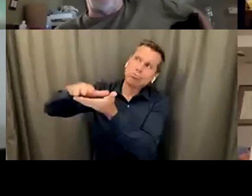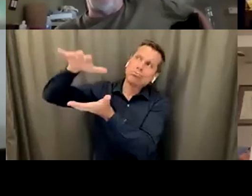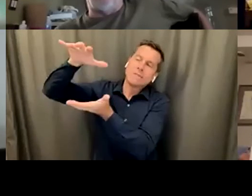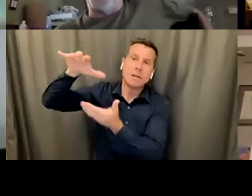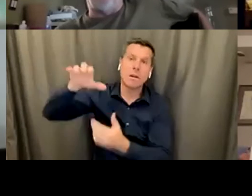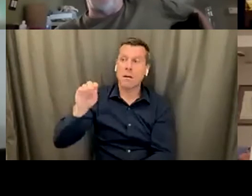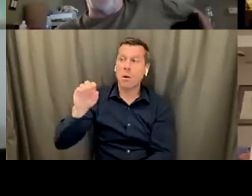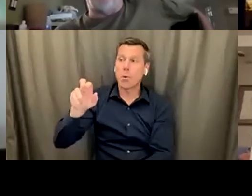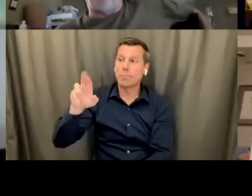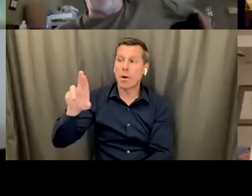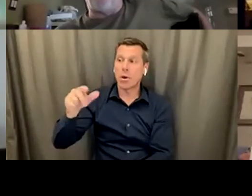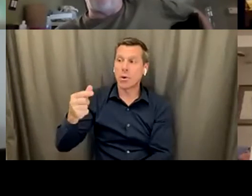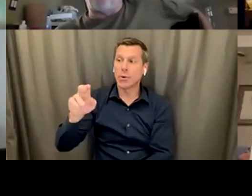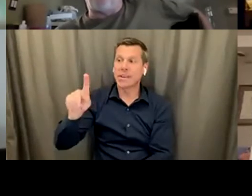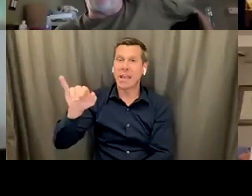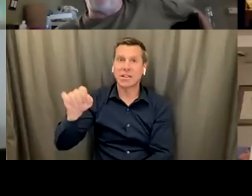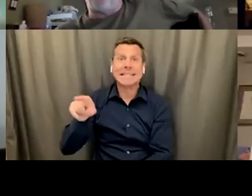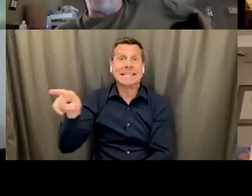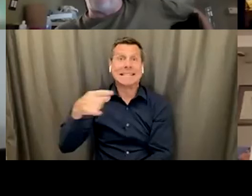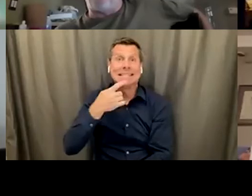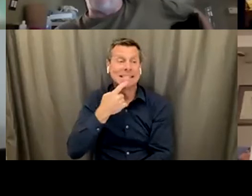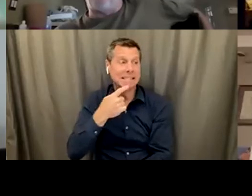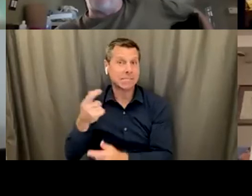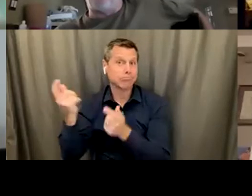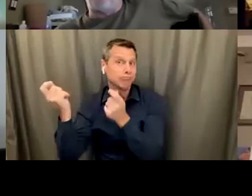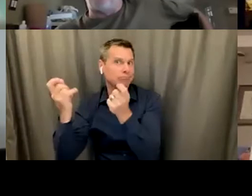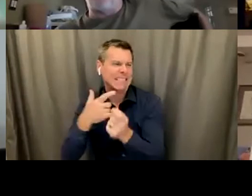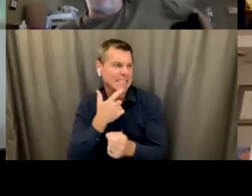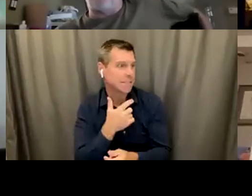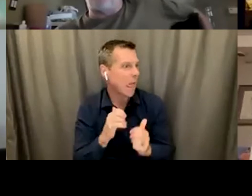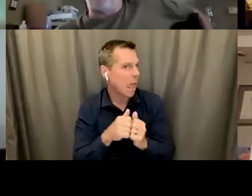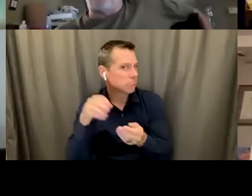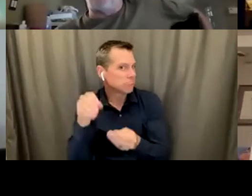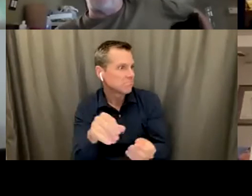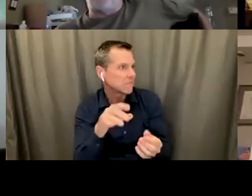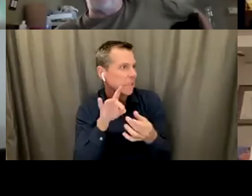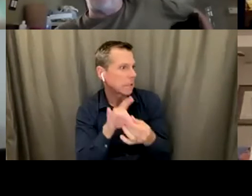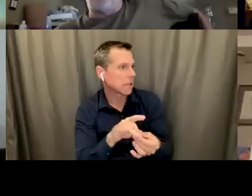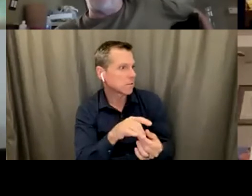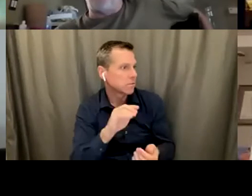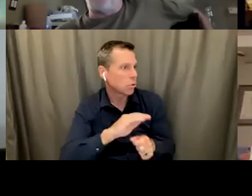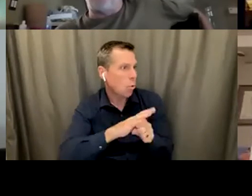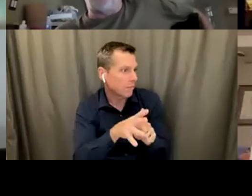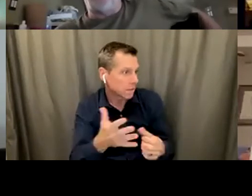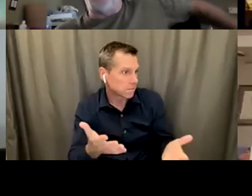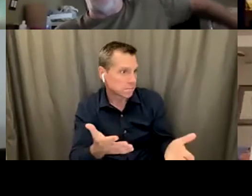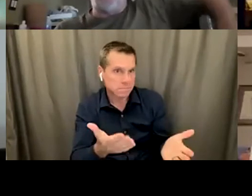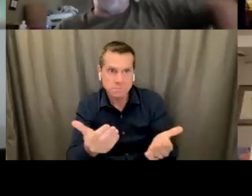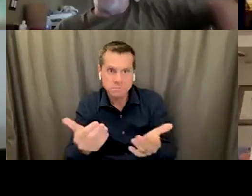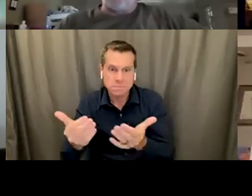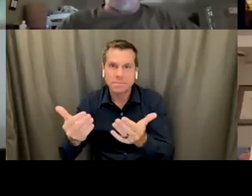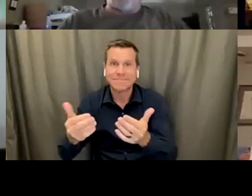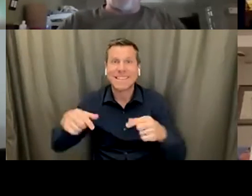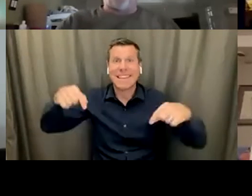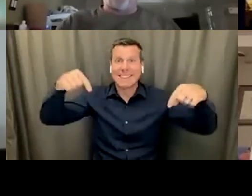is actually asking for ideas on how to spend it related to COVID. So David's scenario is a perfect example of